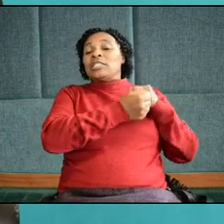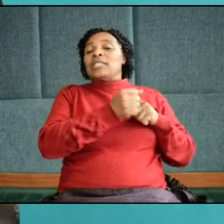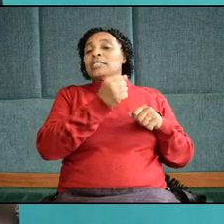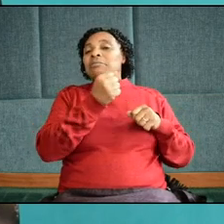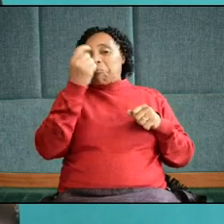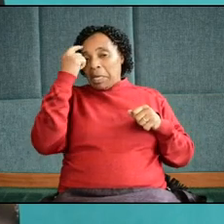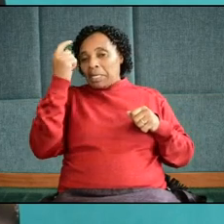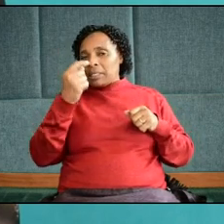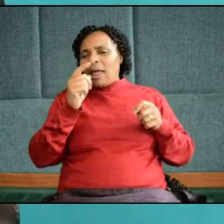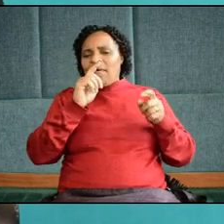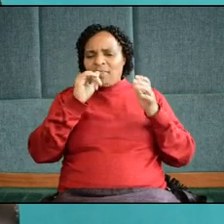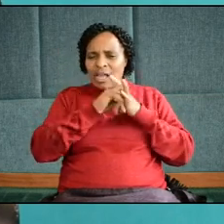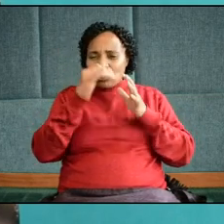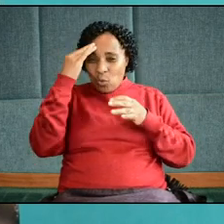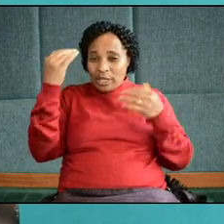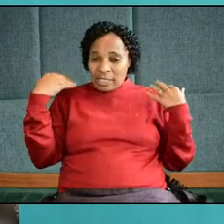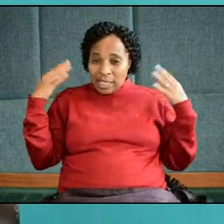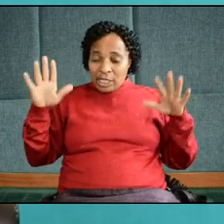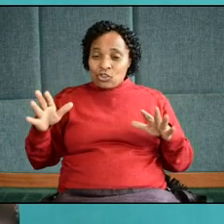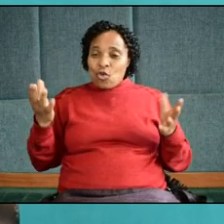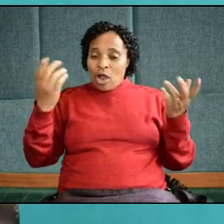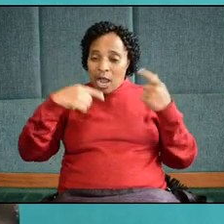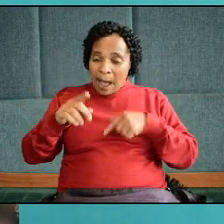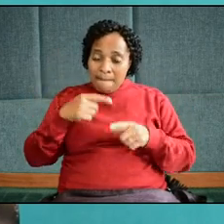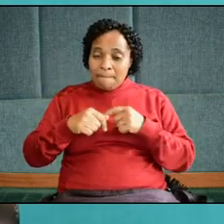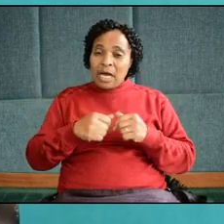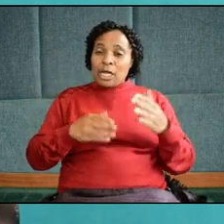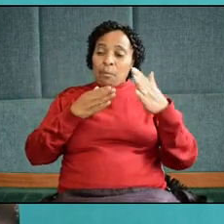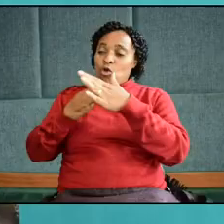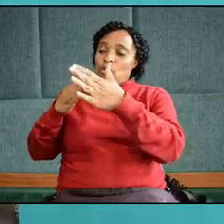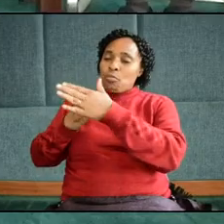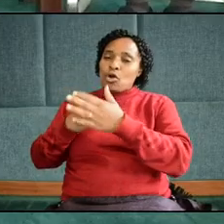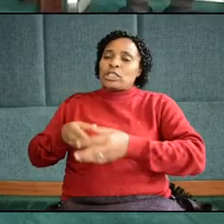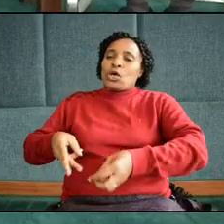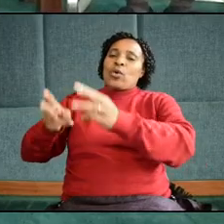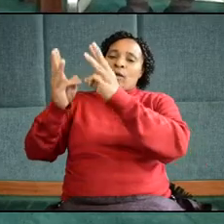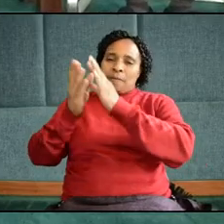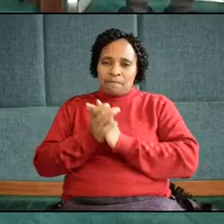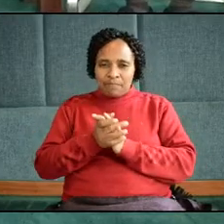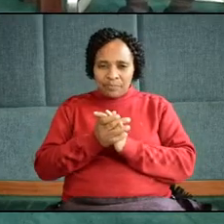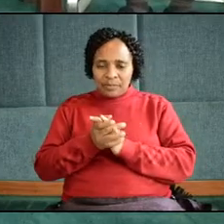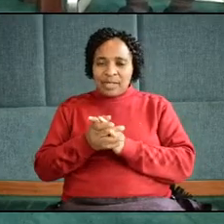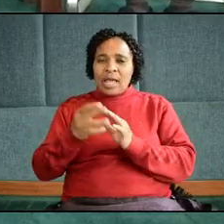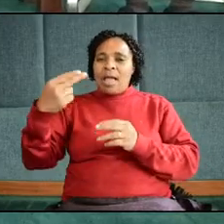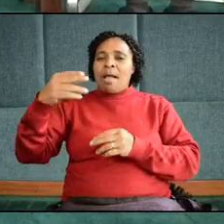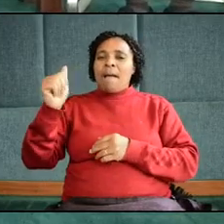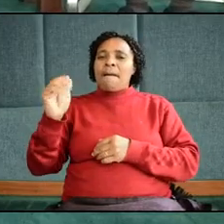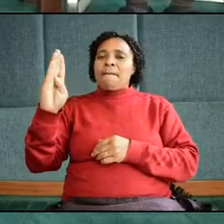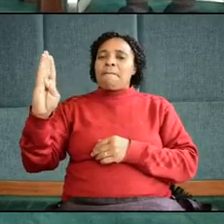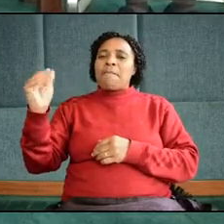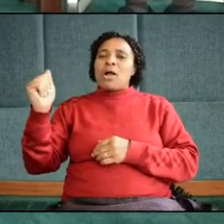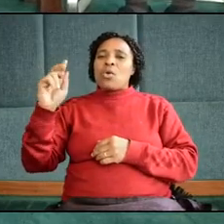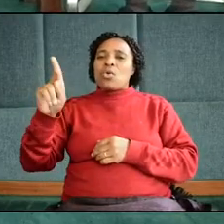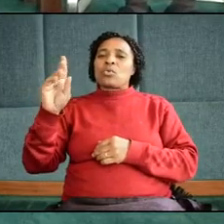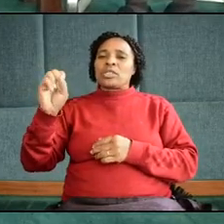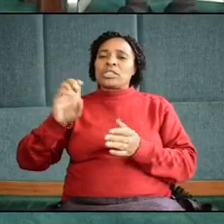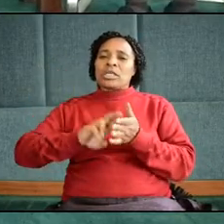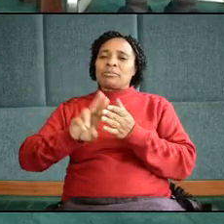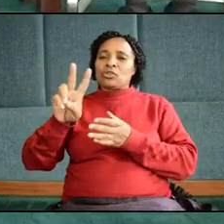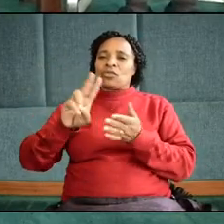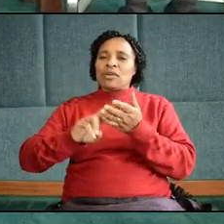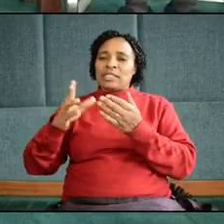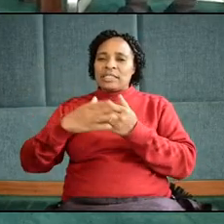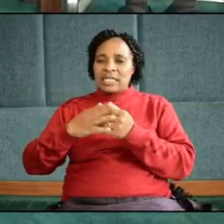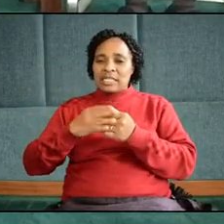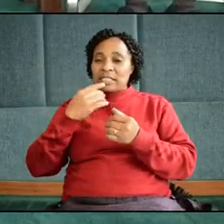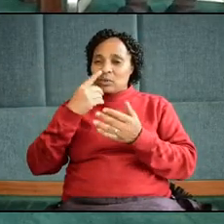angel coming and blocking his path and all those other things. Silas, Habakkuk 2 verse 9, what does it tell us? It says, woe to